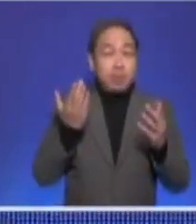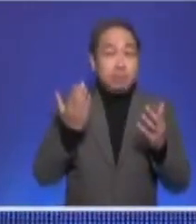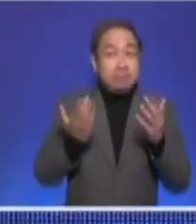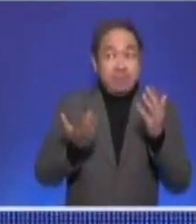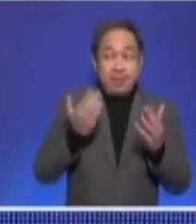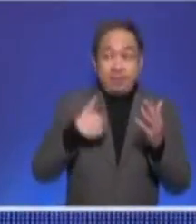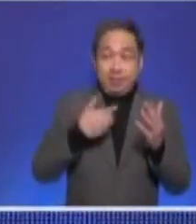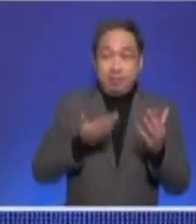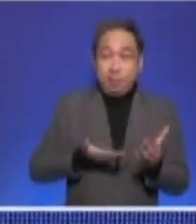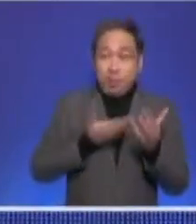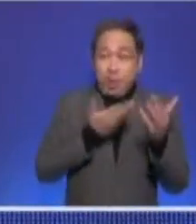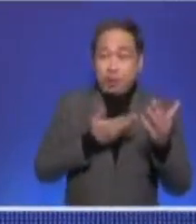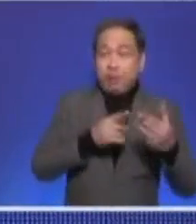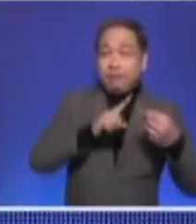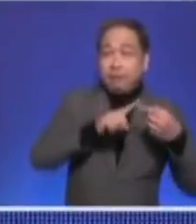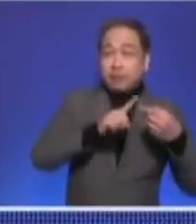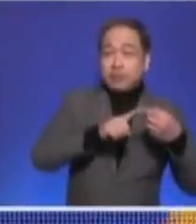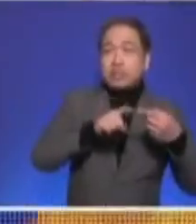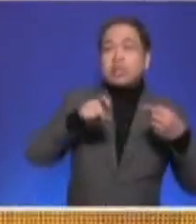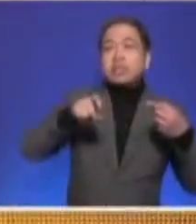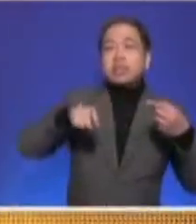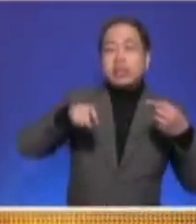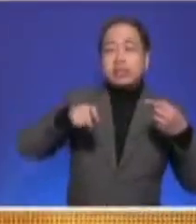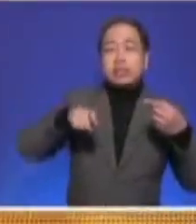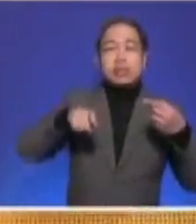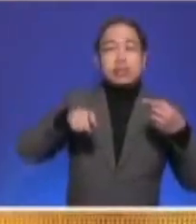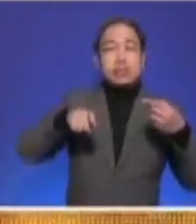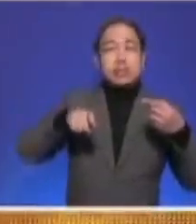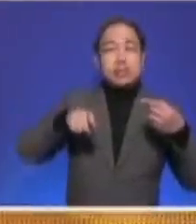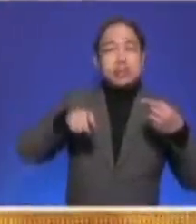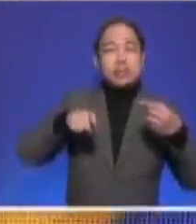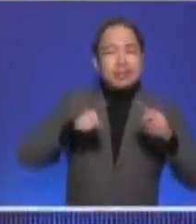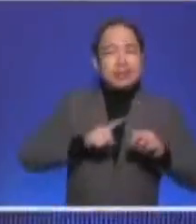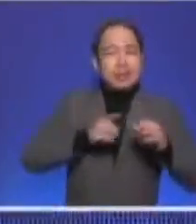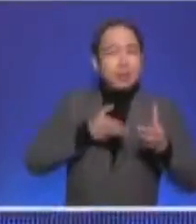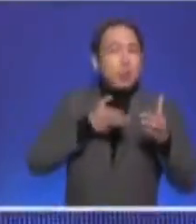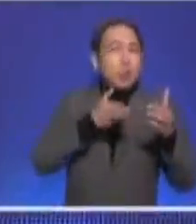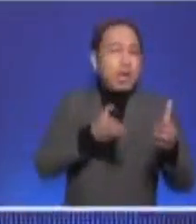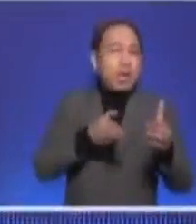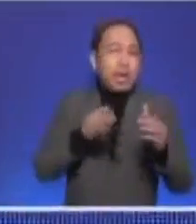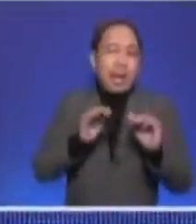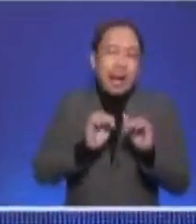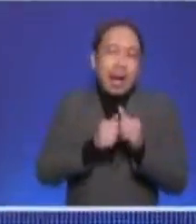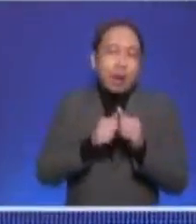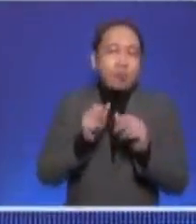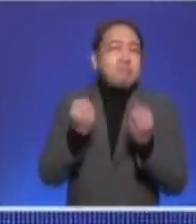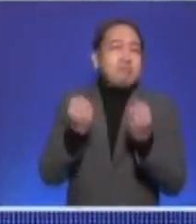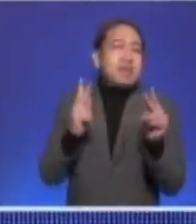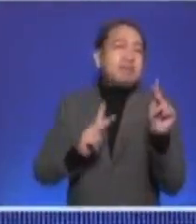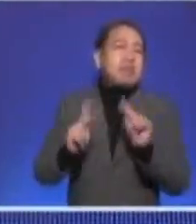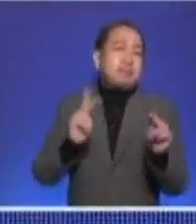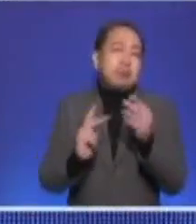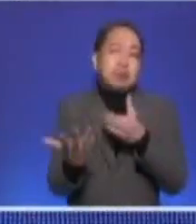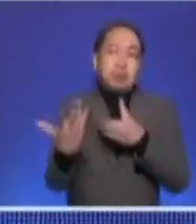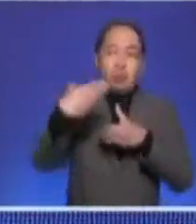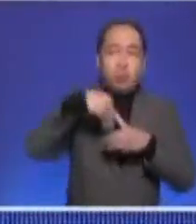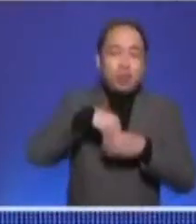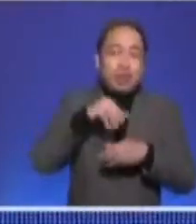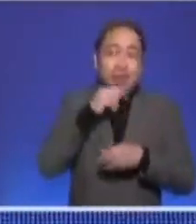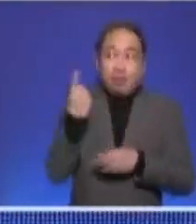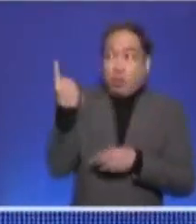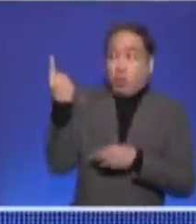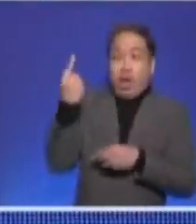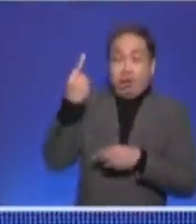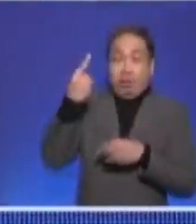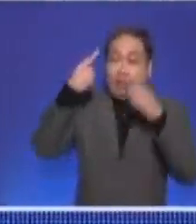is we need to have an approach that is participatory, hindi militaristic. We